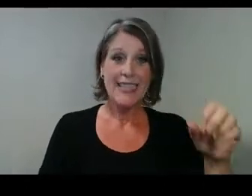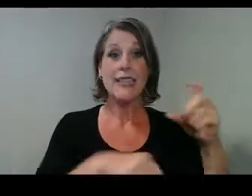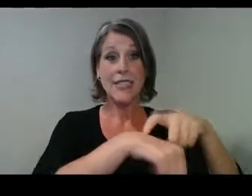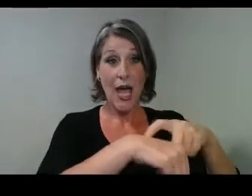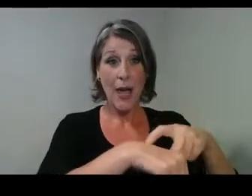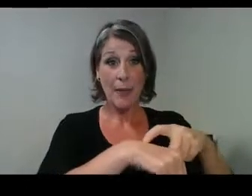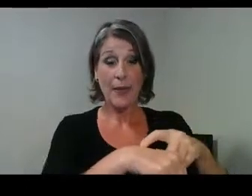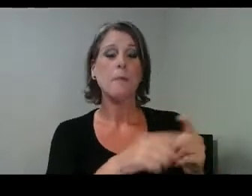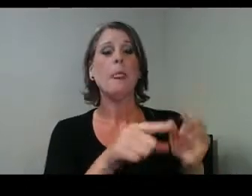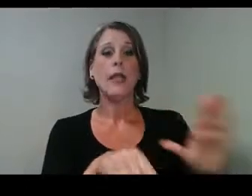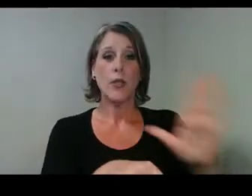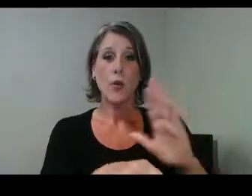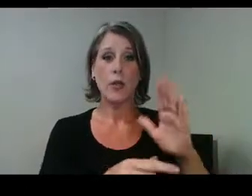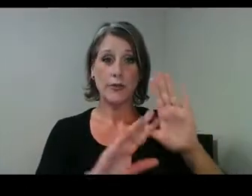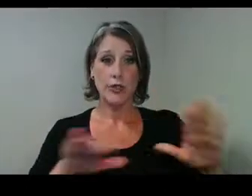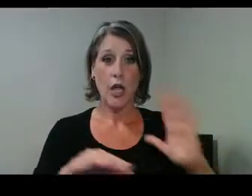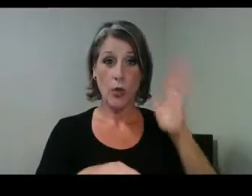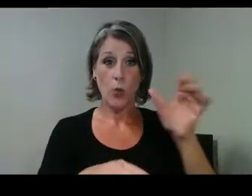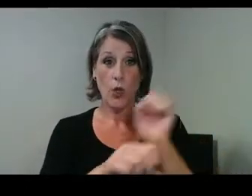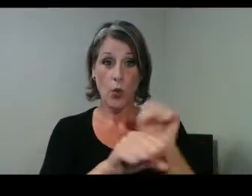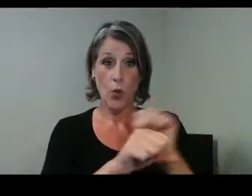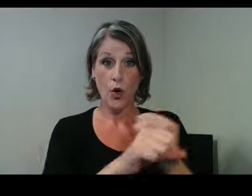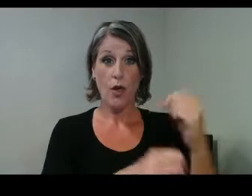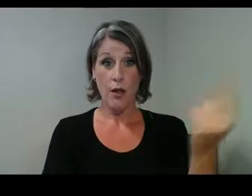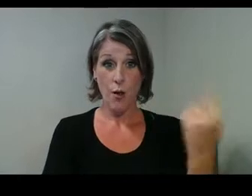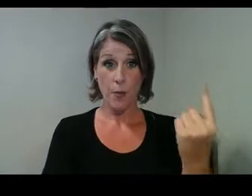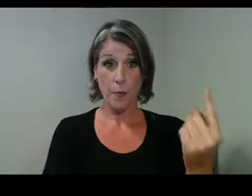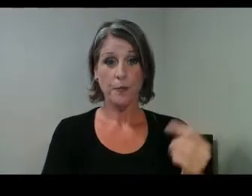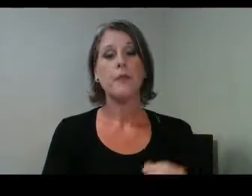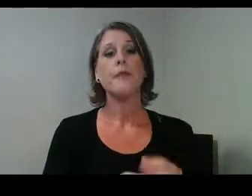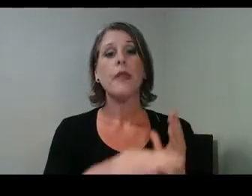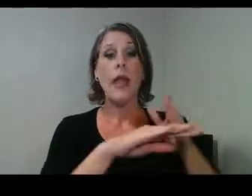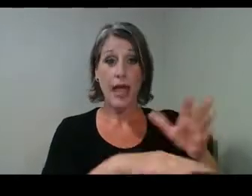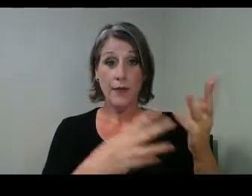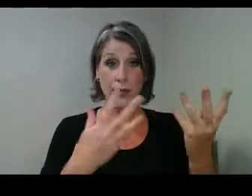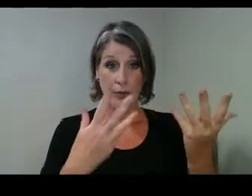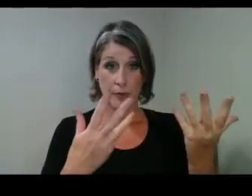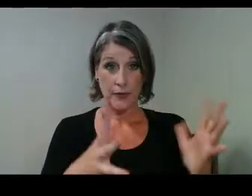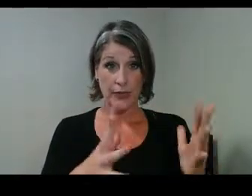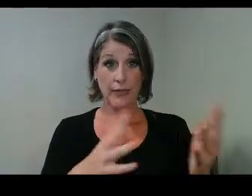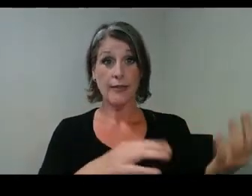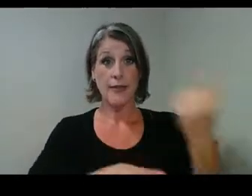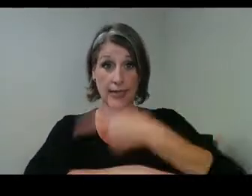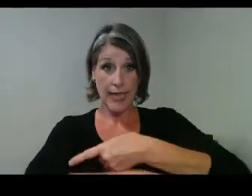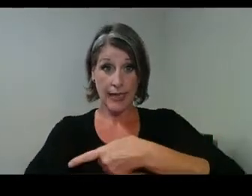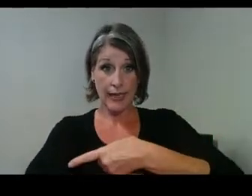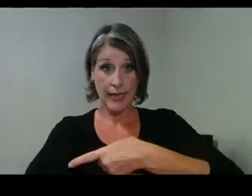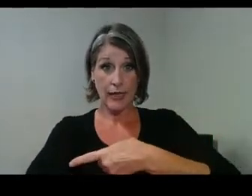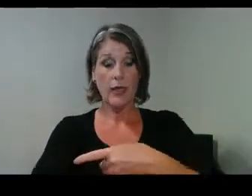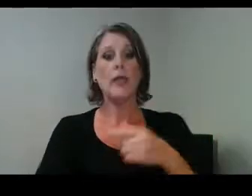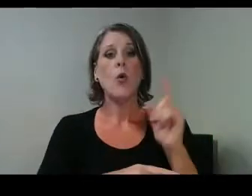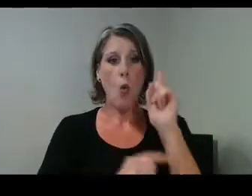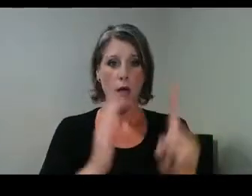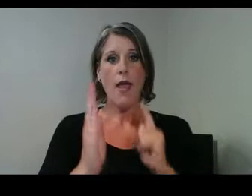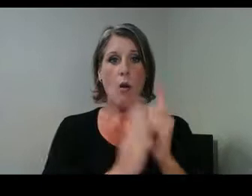break. From 2:30 to 3:30 p.m. each day will be used to catch up on work from the day and work on assignments from